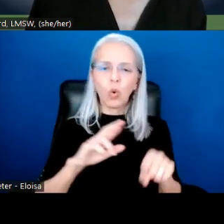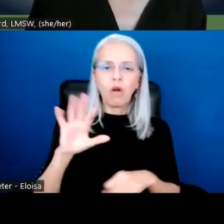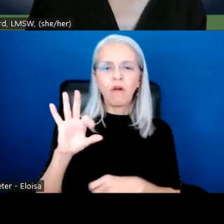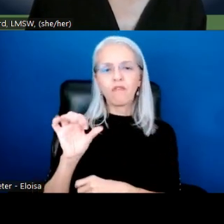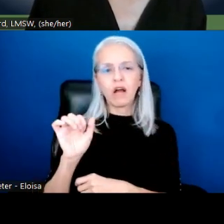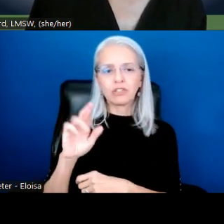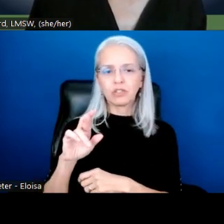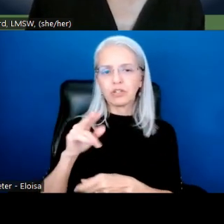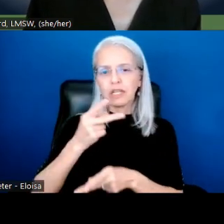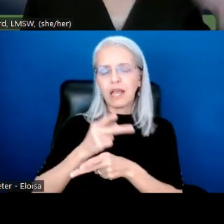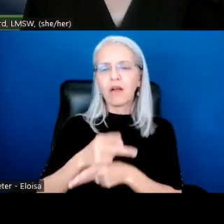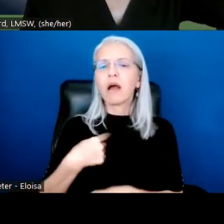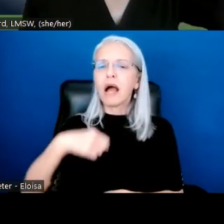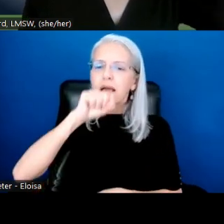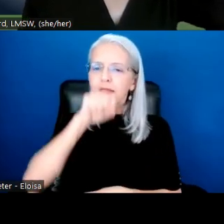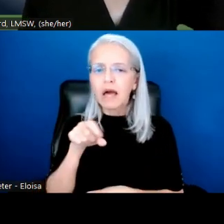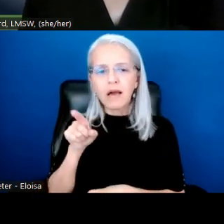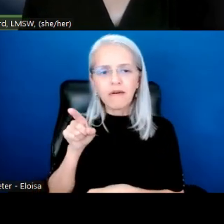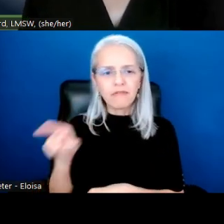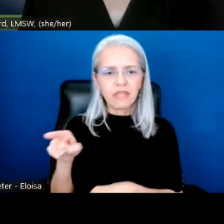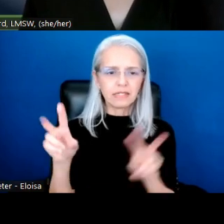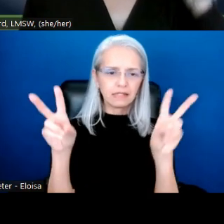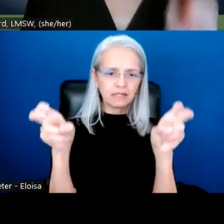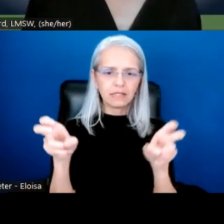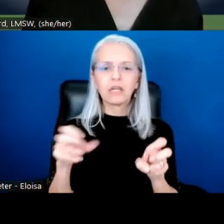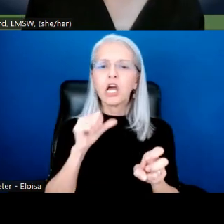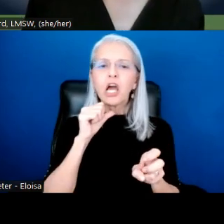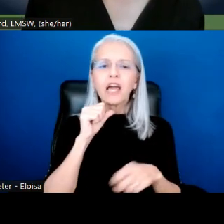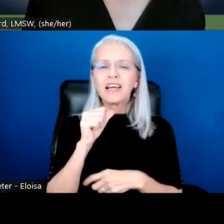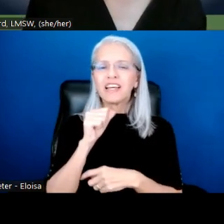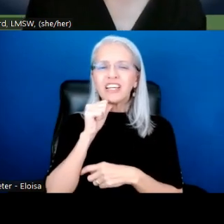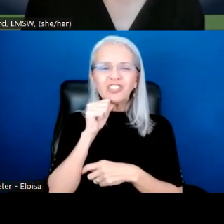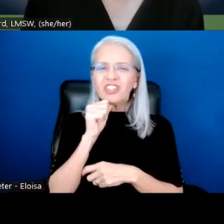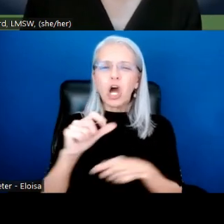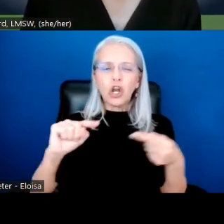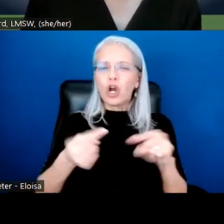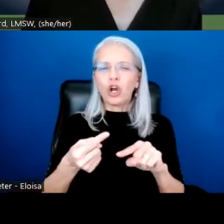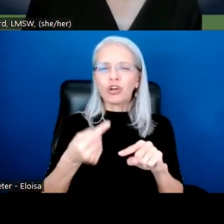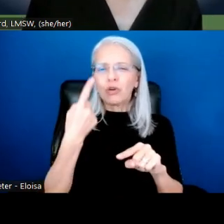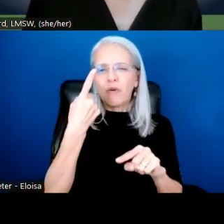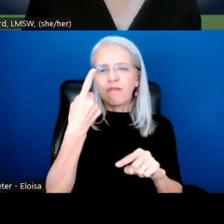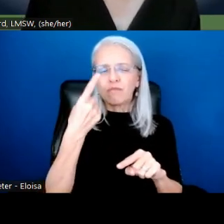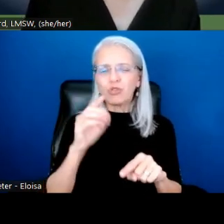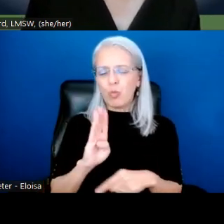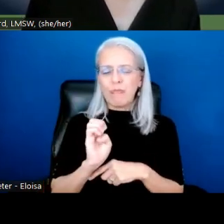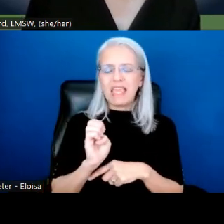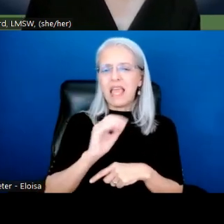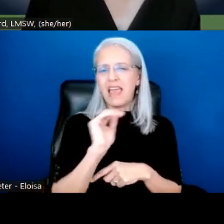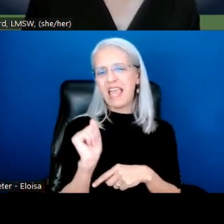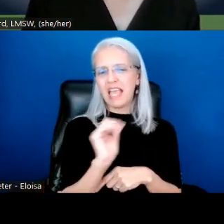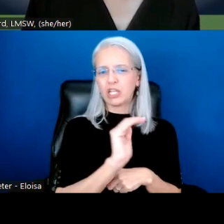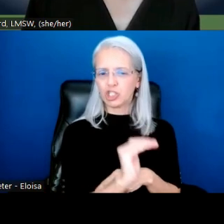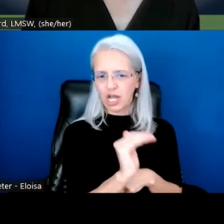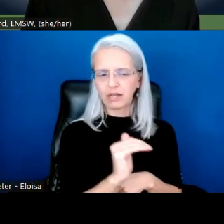shouldn't hurt to be a child. So go ahead, Lisa, we can keep it on push. So let's talk just